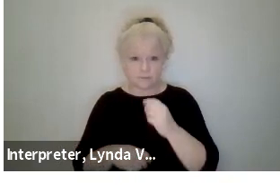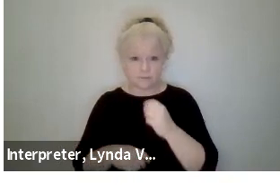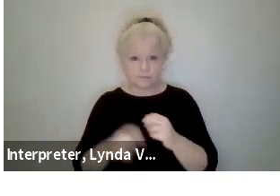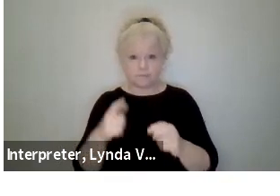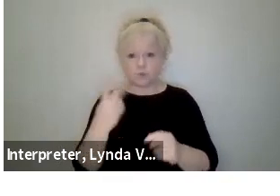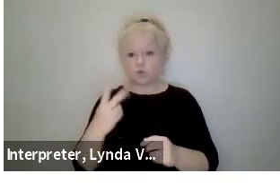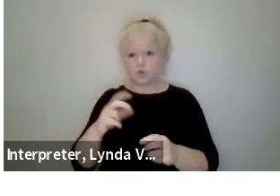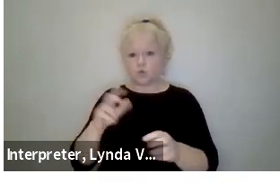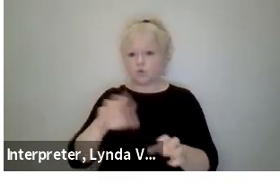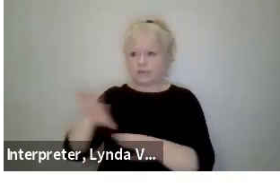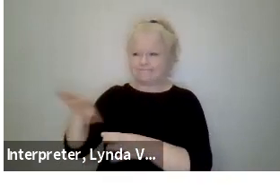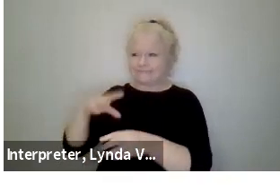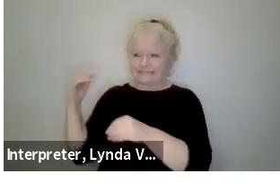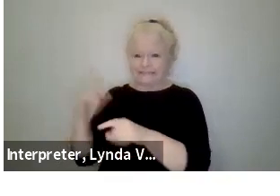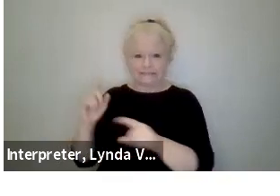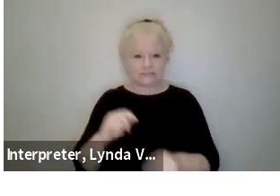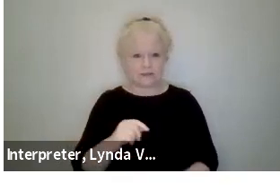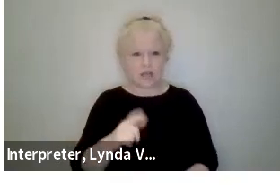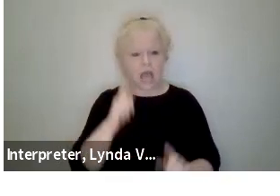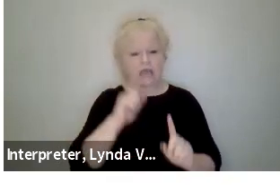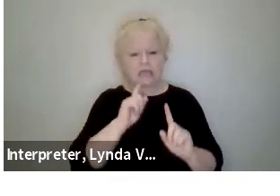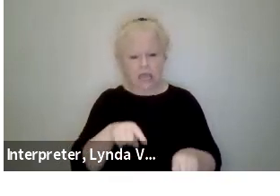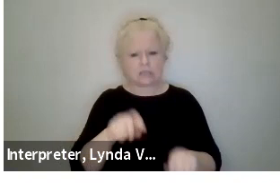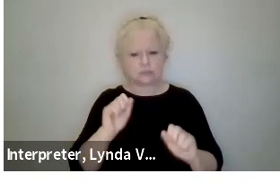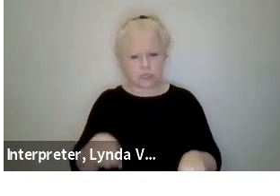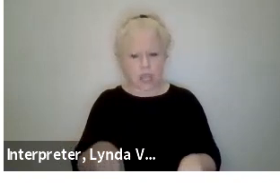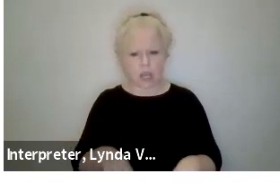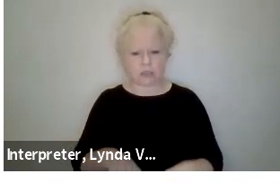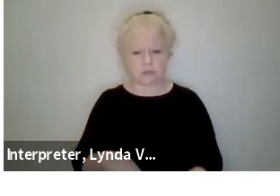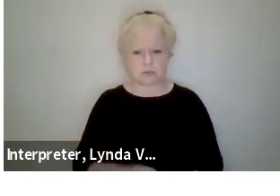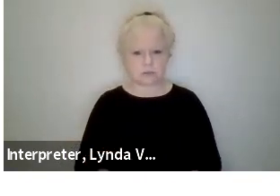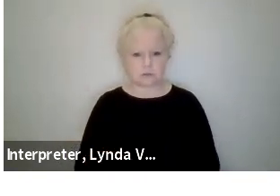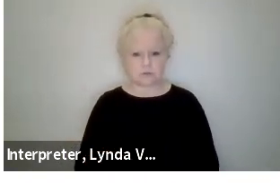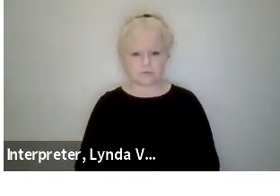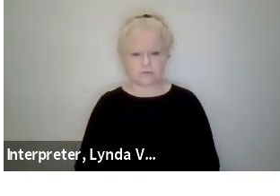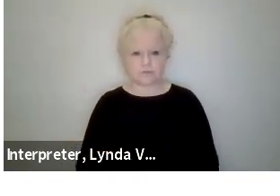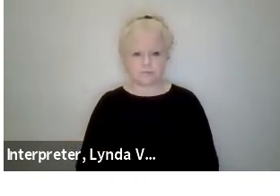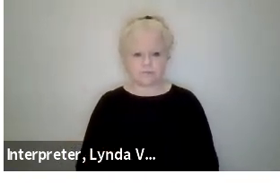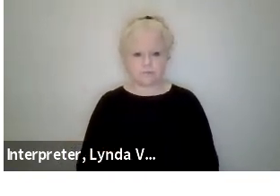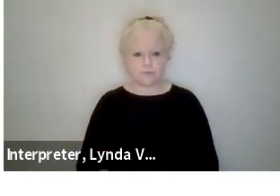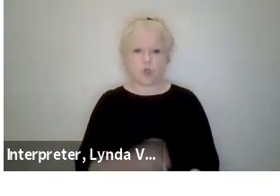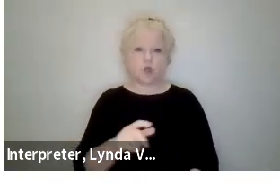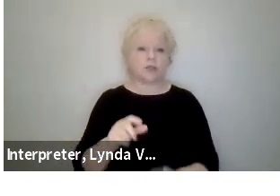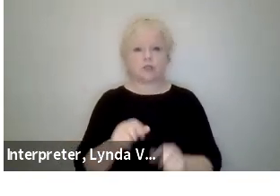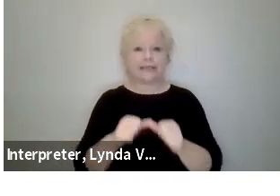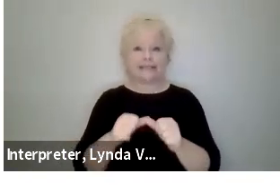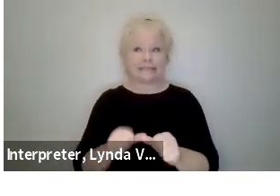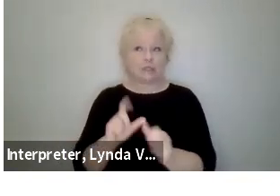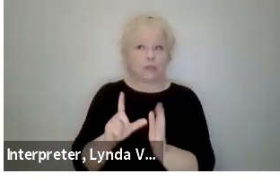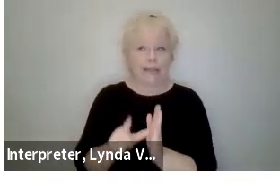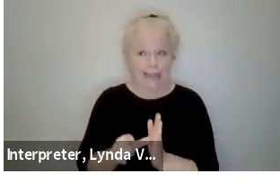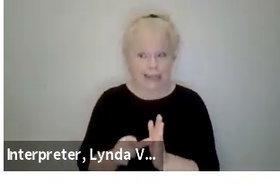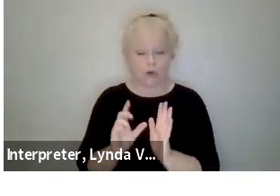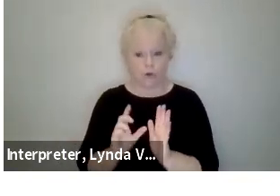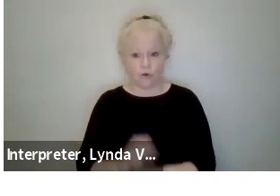the call, but I feel like I can answer this in a way that, of course, to be continued. But